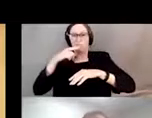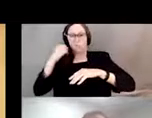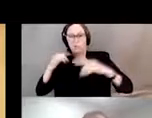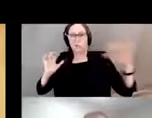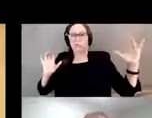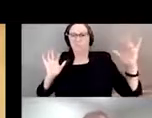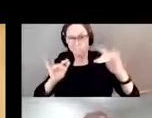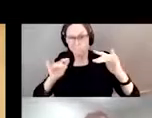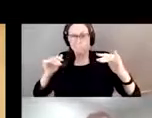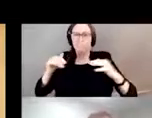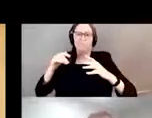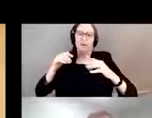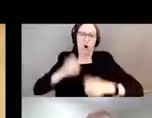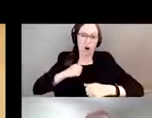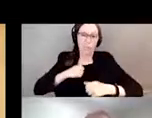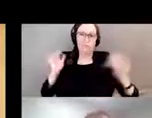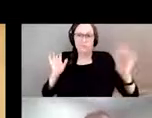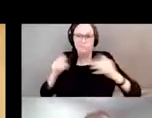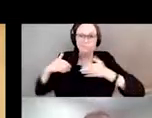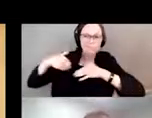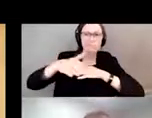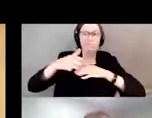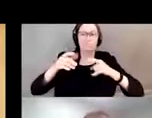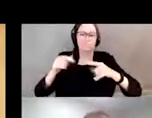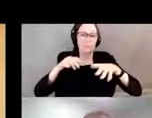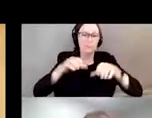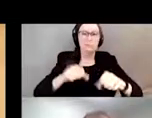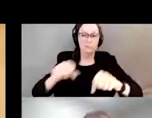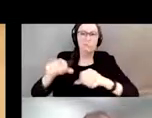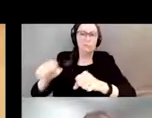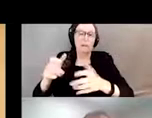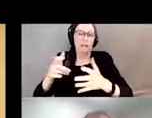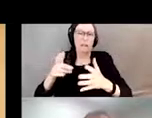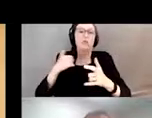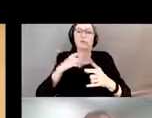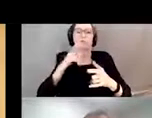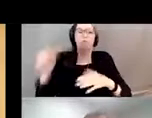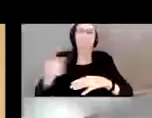in armies to back up the claimant that they want on the throne.